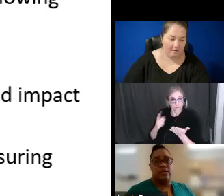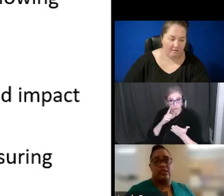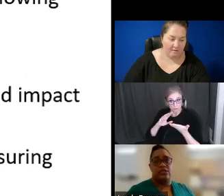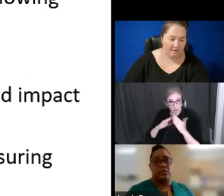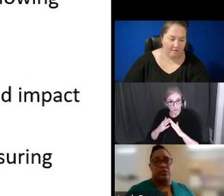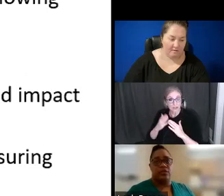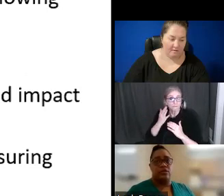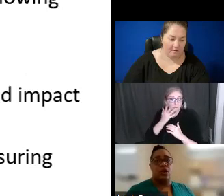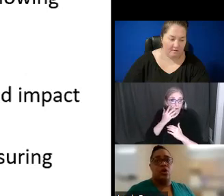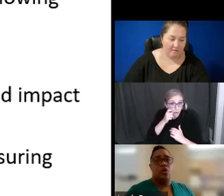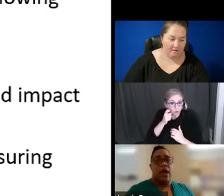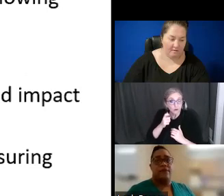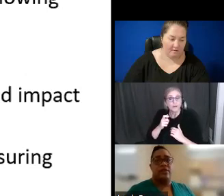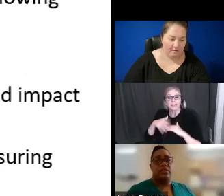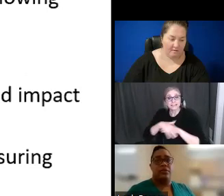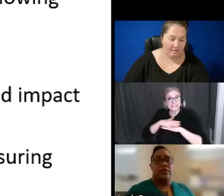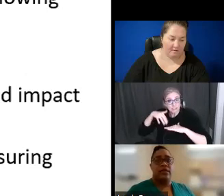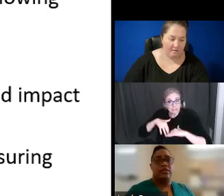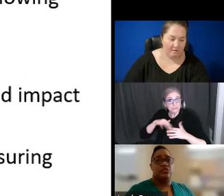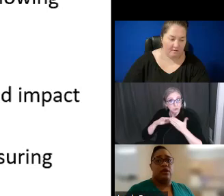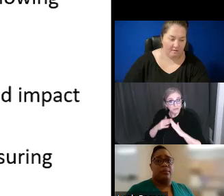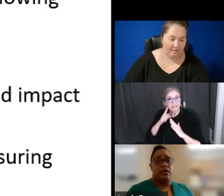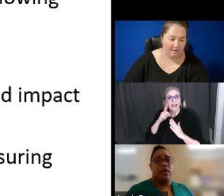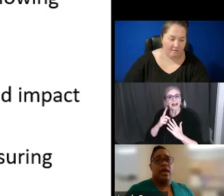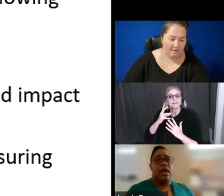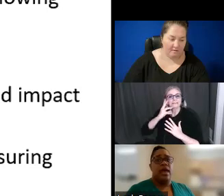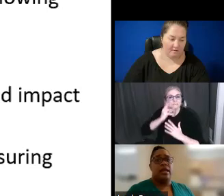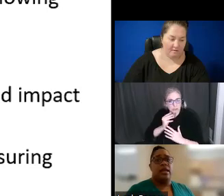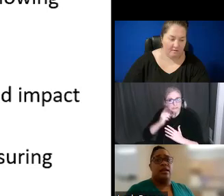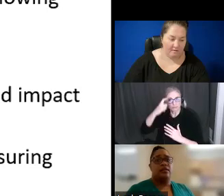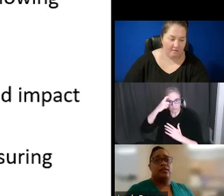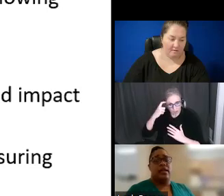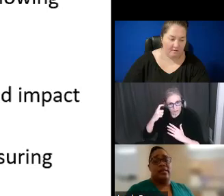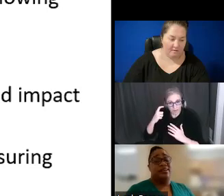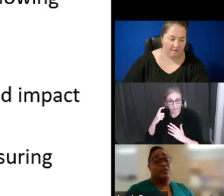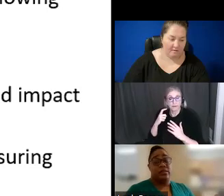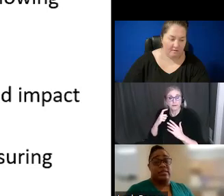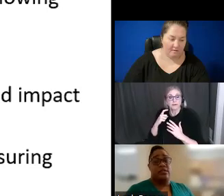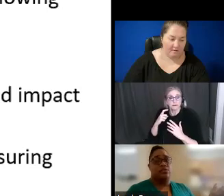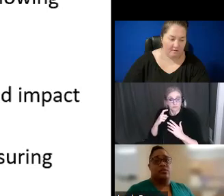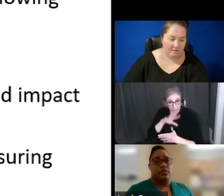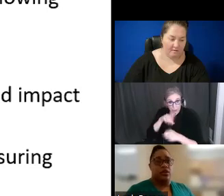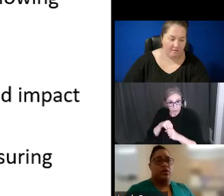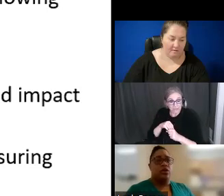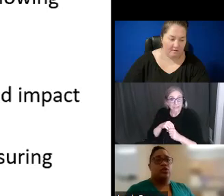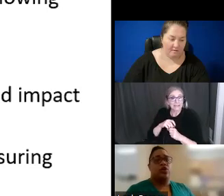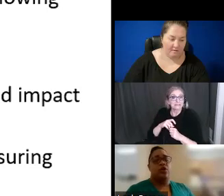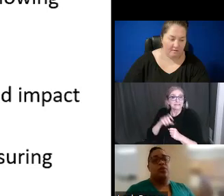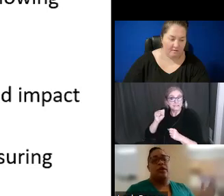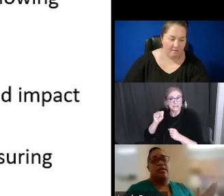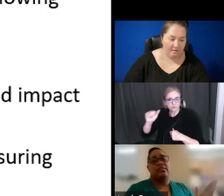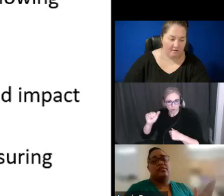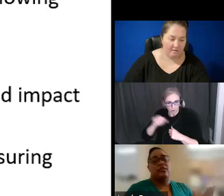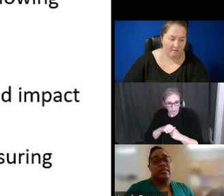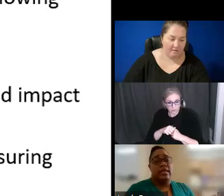color and Indigenous communities who have experienced trauma and including sexual assault.